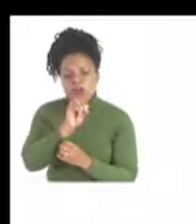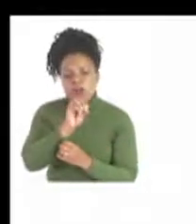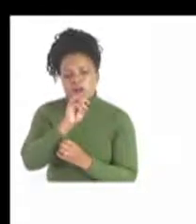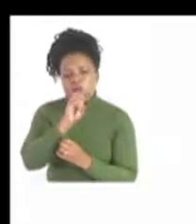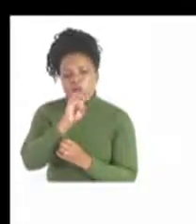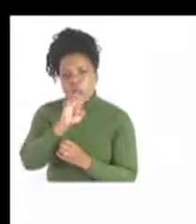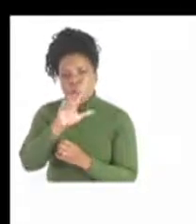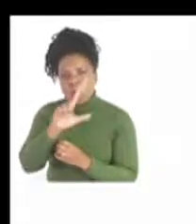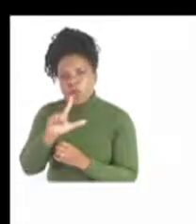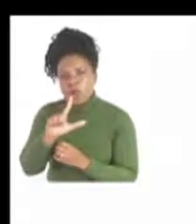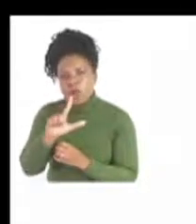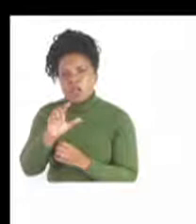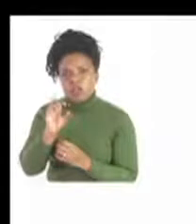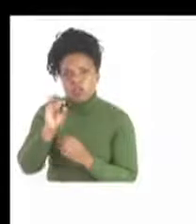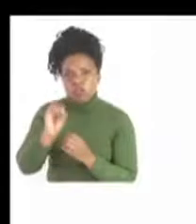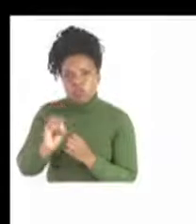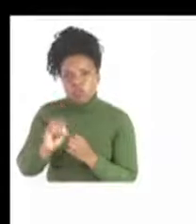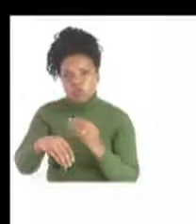videos.